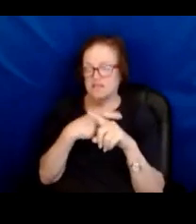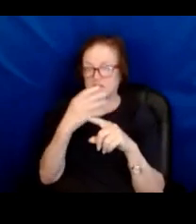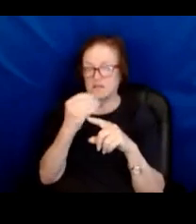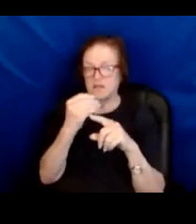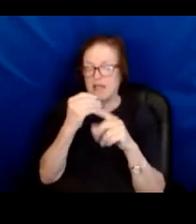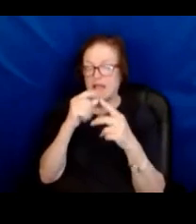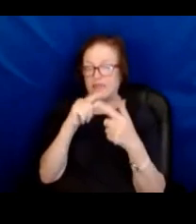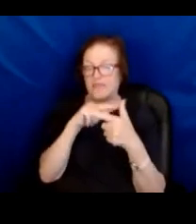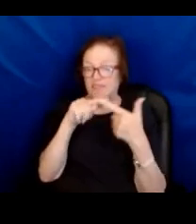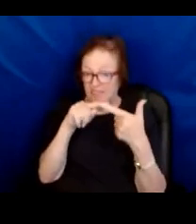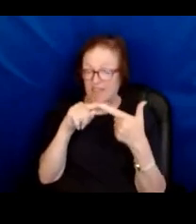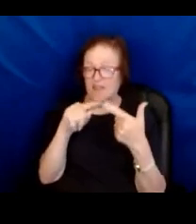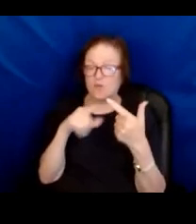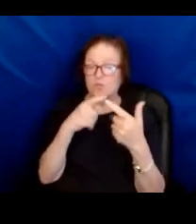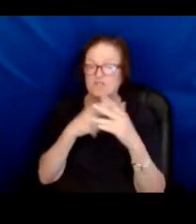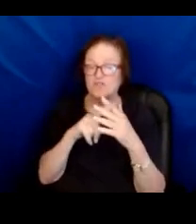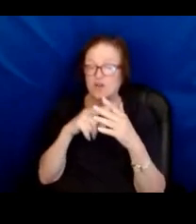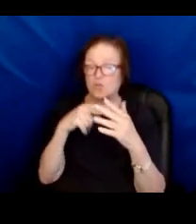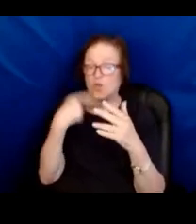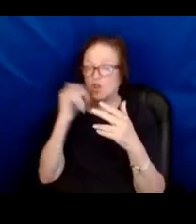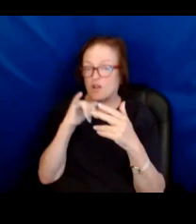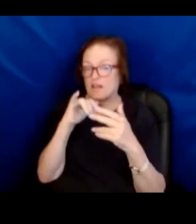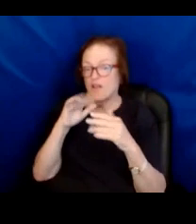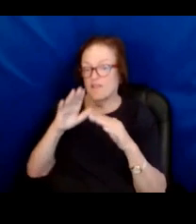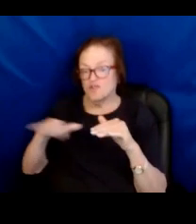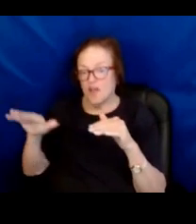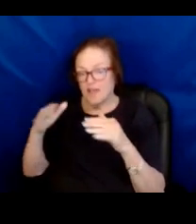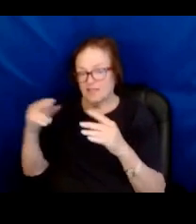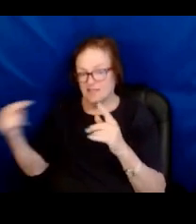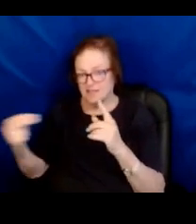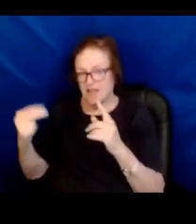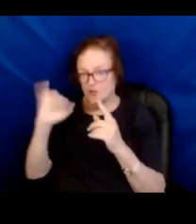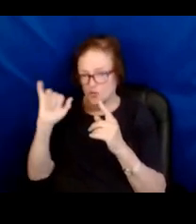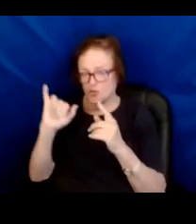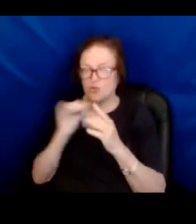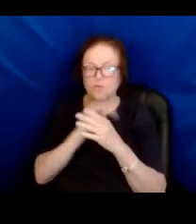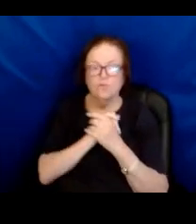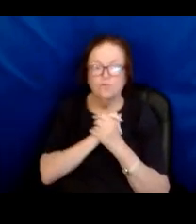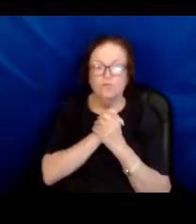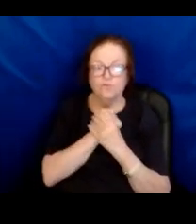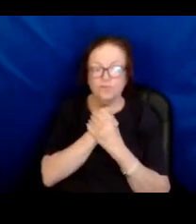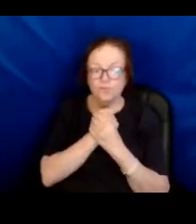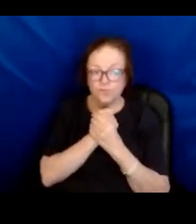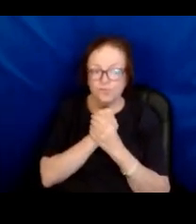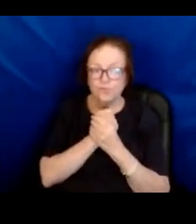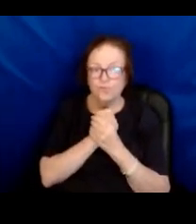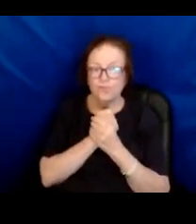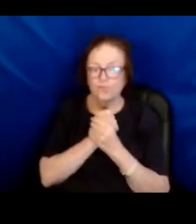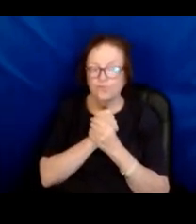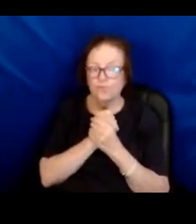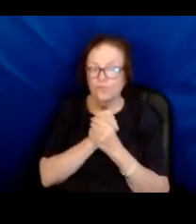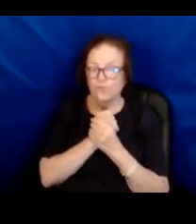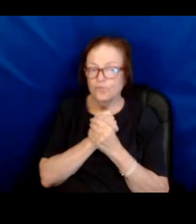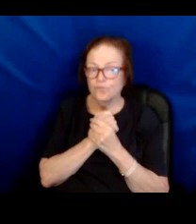and really start to talk about what this all looks like on the child side. But we were focused on the acute mental health crisis system,